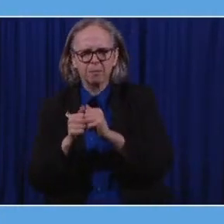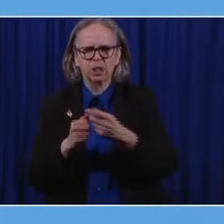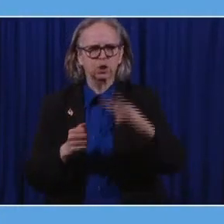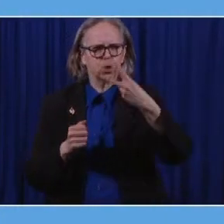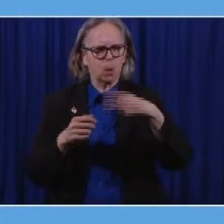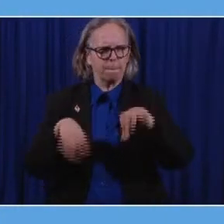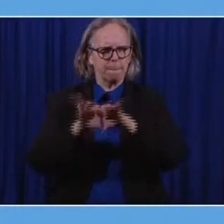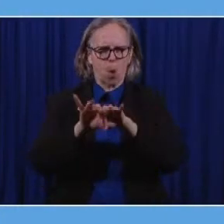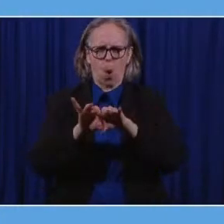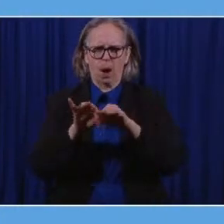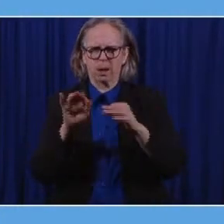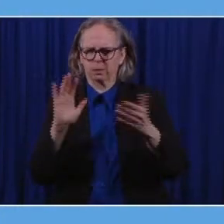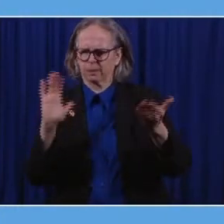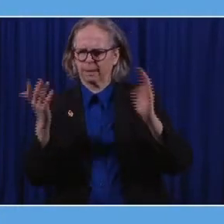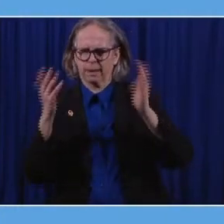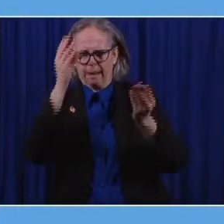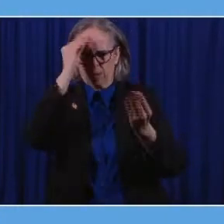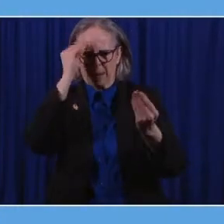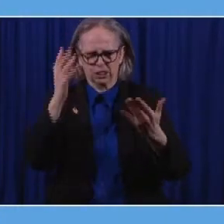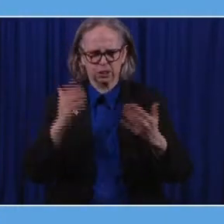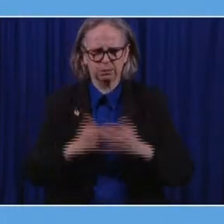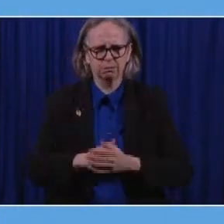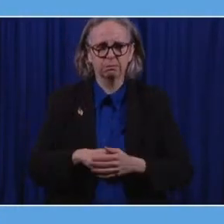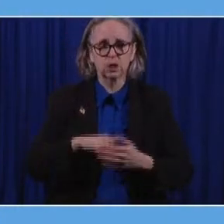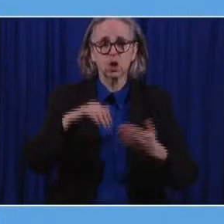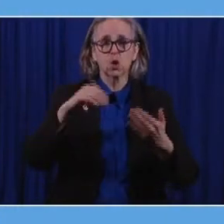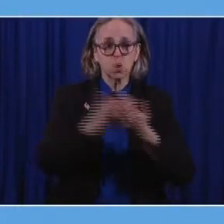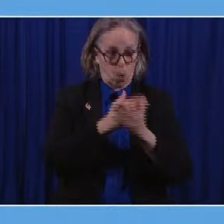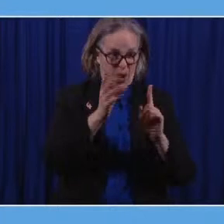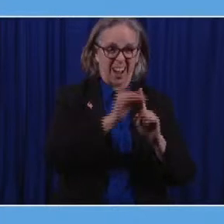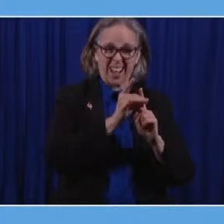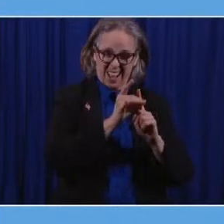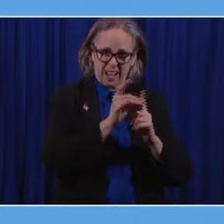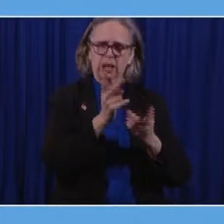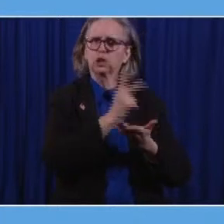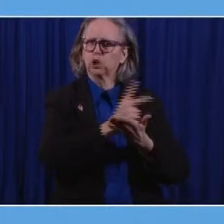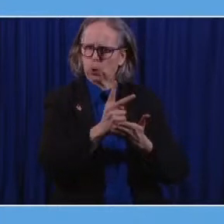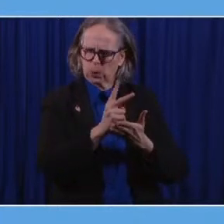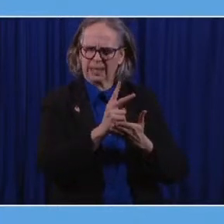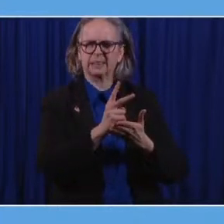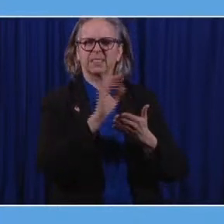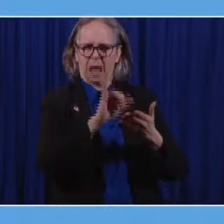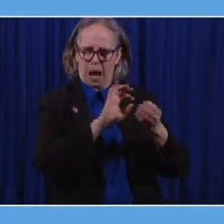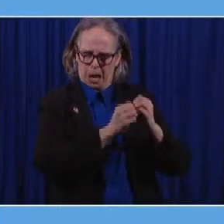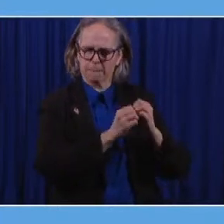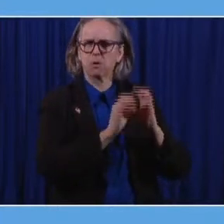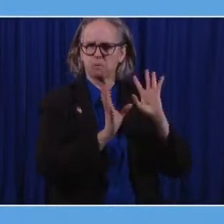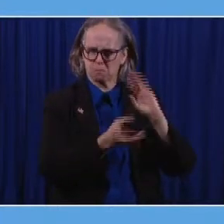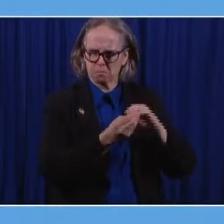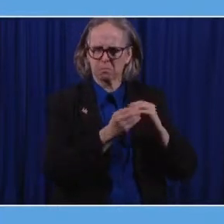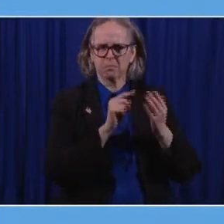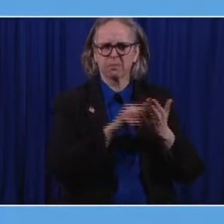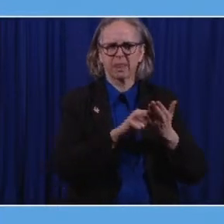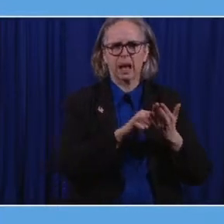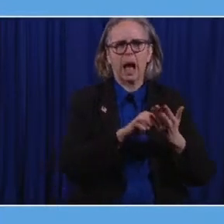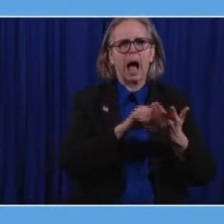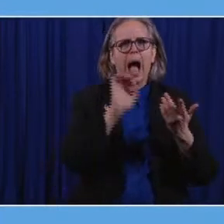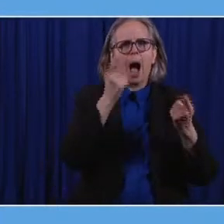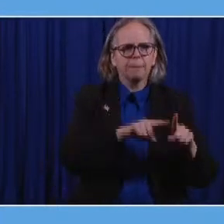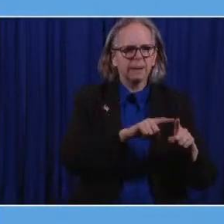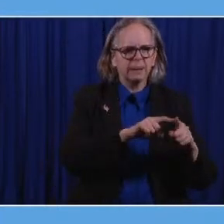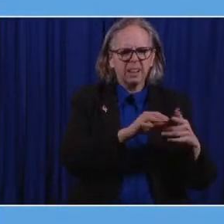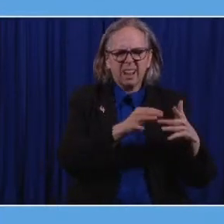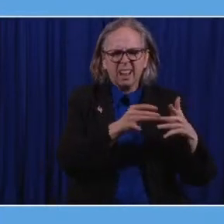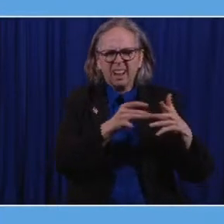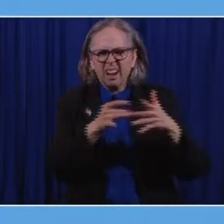their area. The new cases during the past 2 weeks in their county and the impact of COVID on their regional ICU beds.